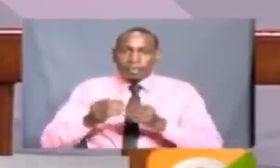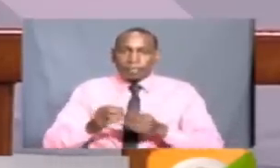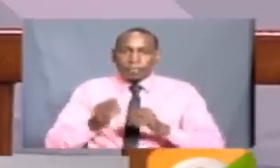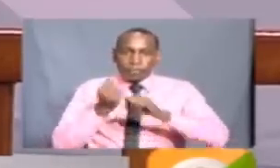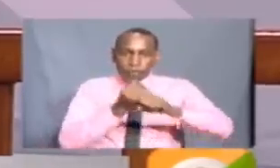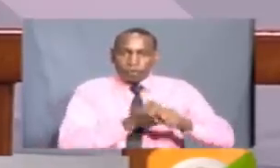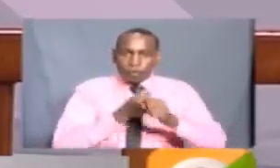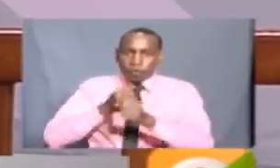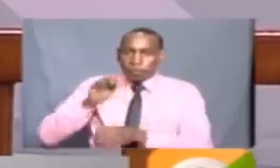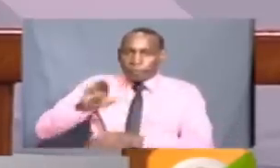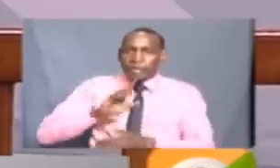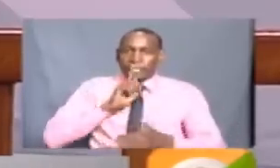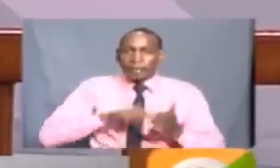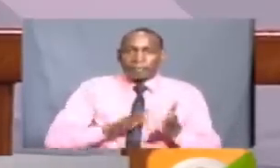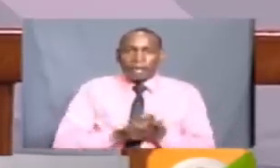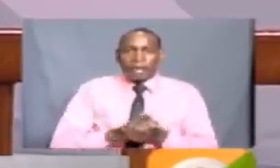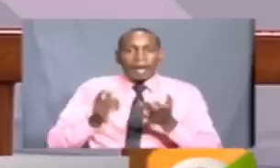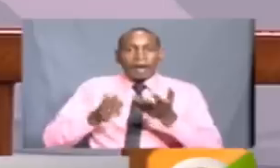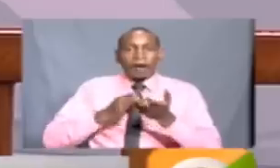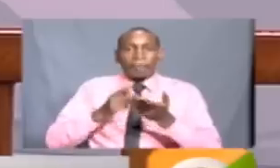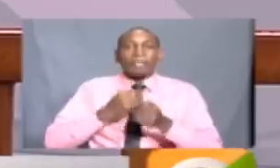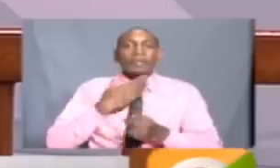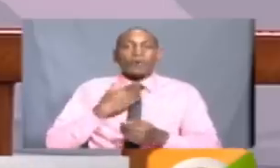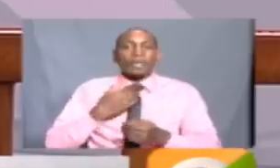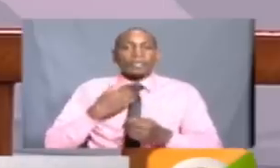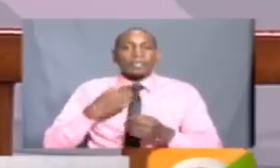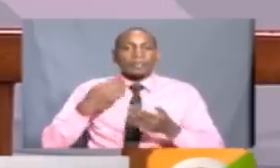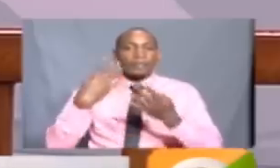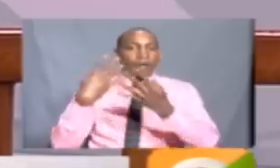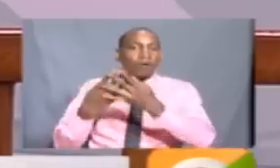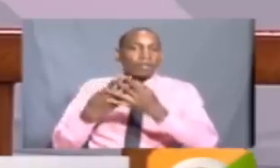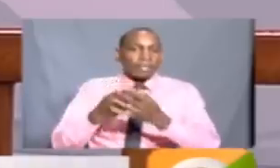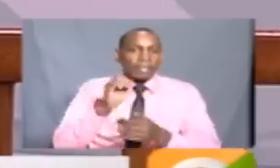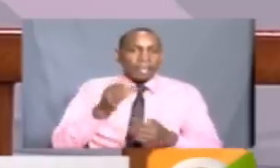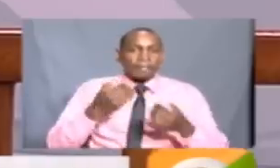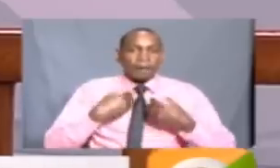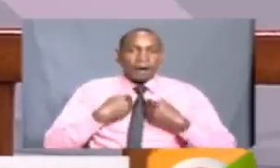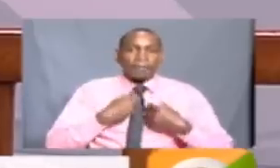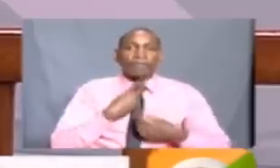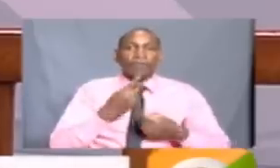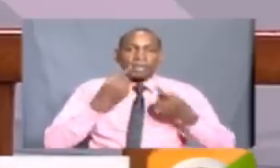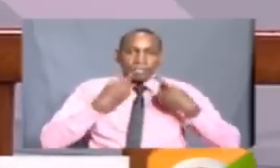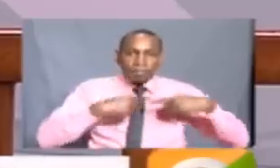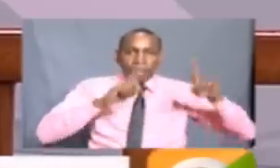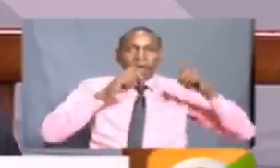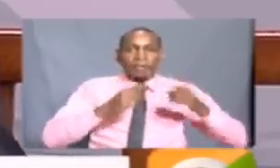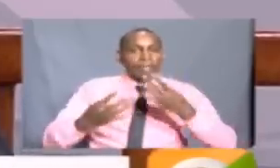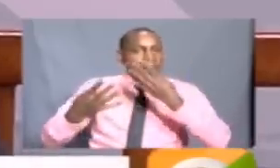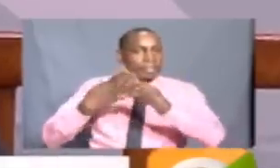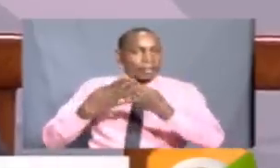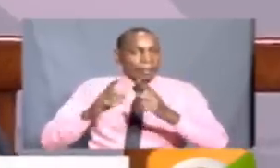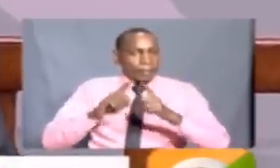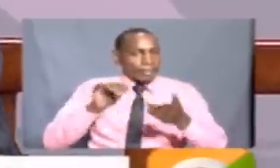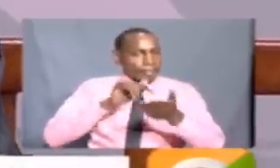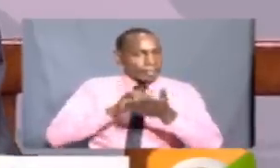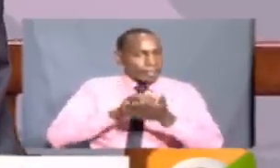say, how many, as many as want him executed? And if you have a louder voice, we execute you. But that